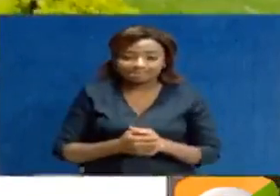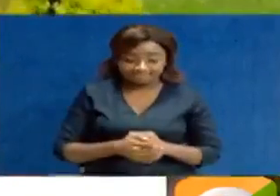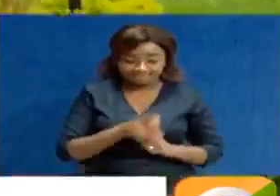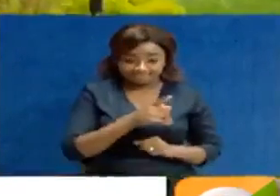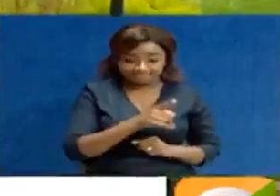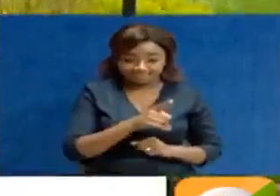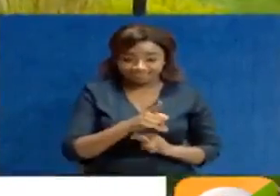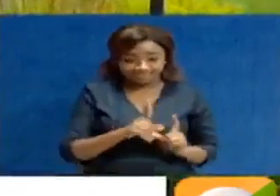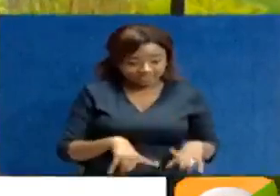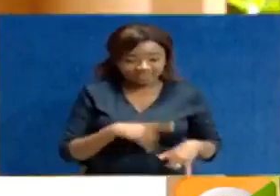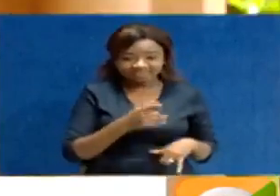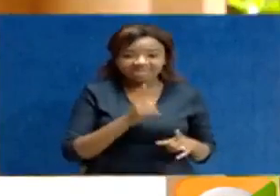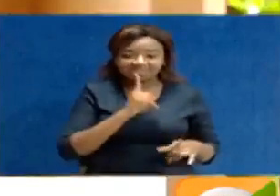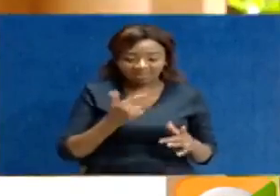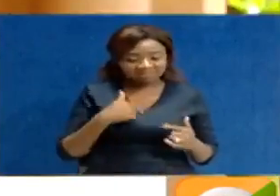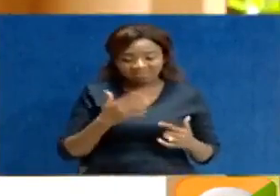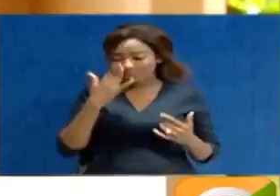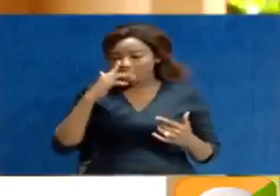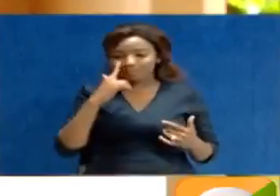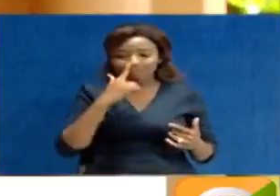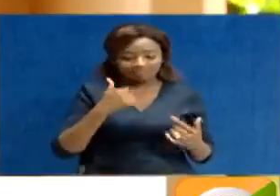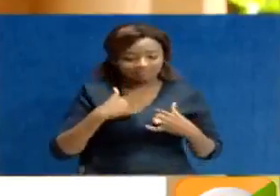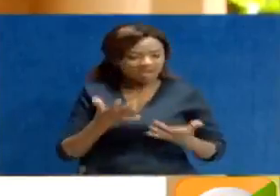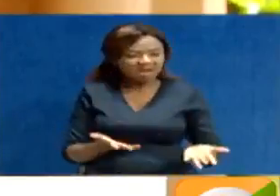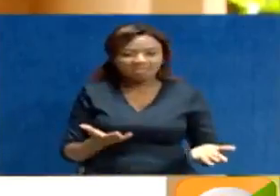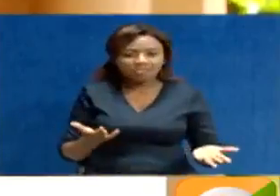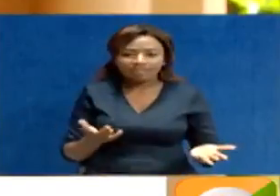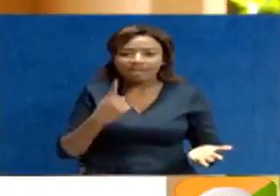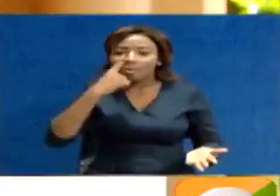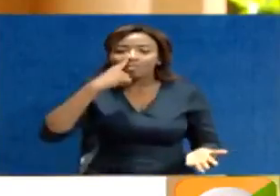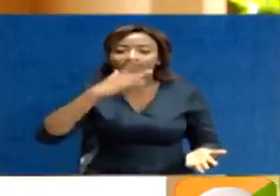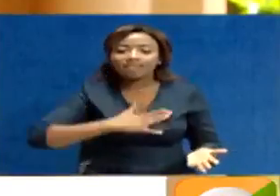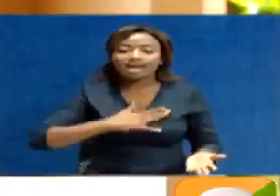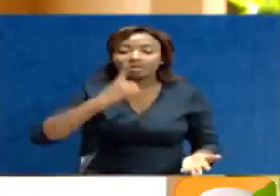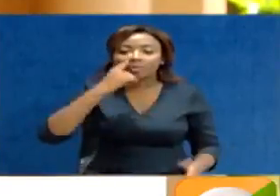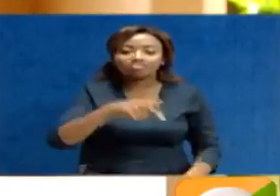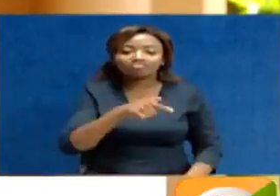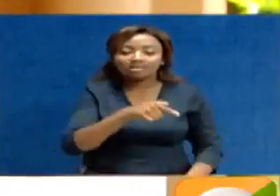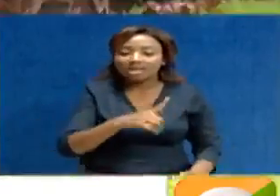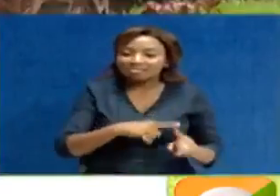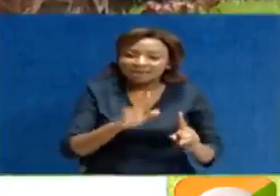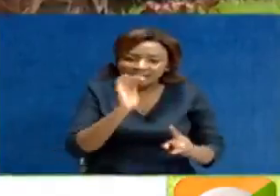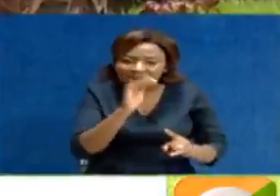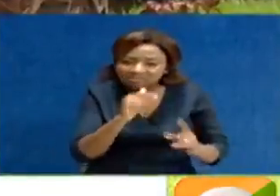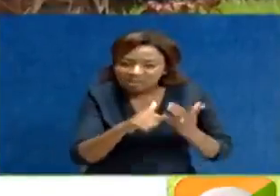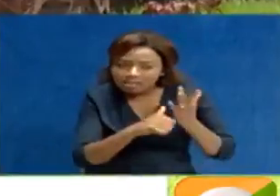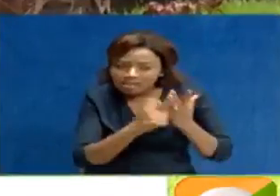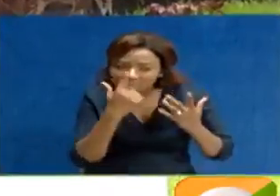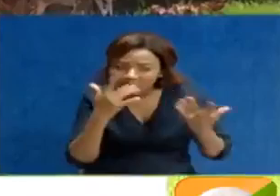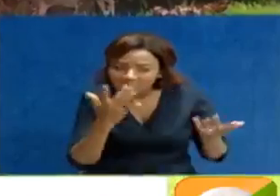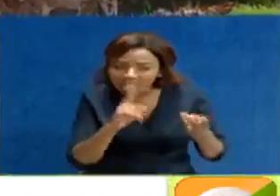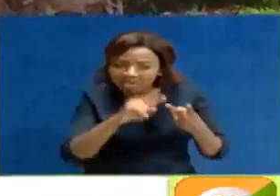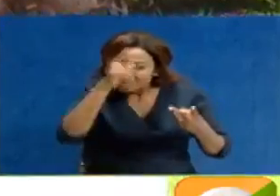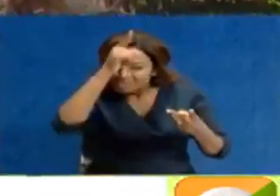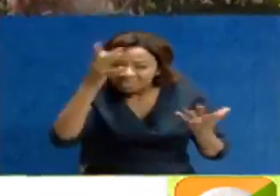home. Currently, she says that she's at home, but the name of the home, like the marketplace,